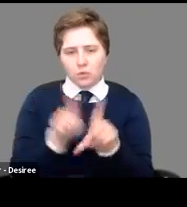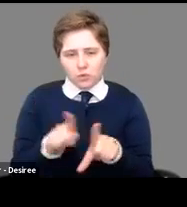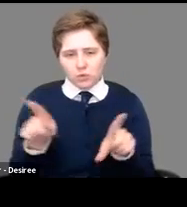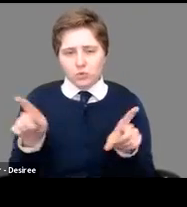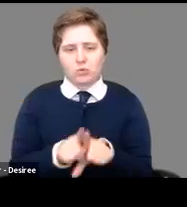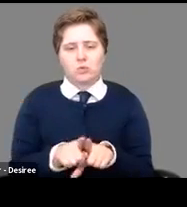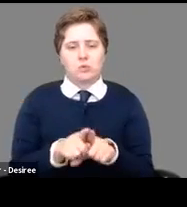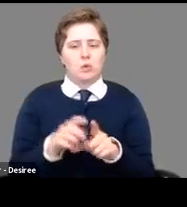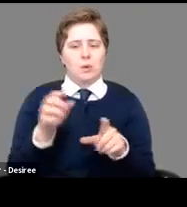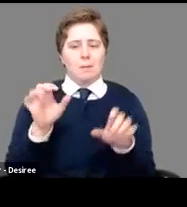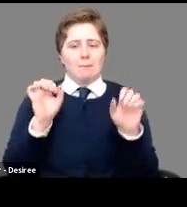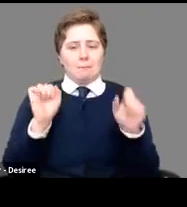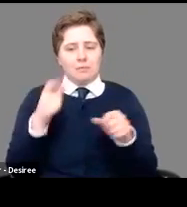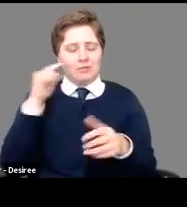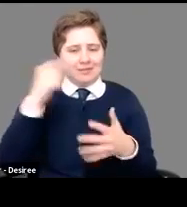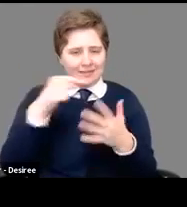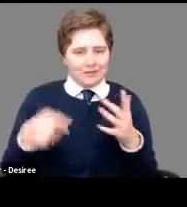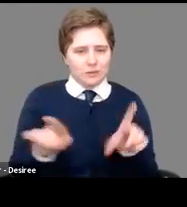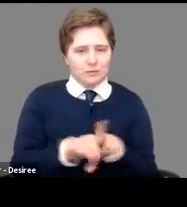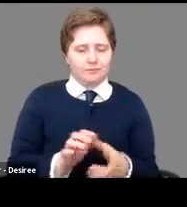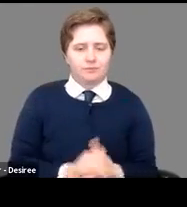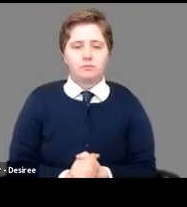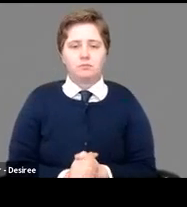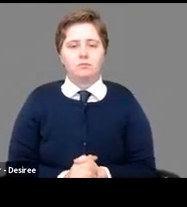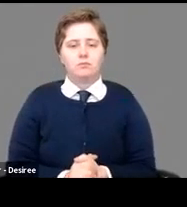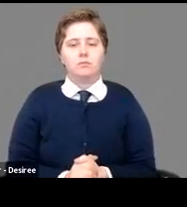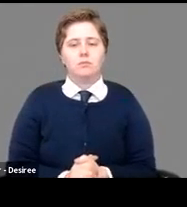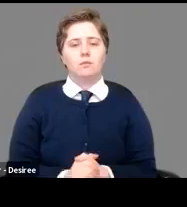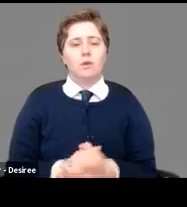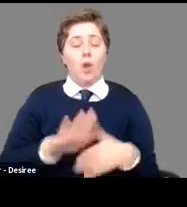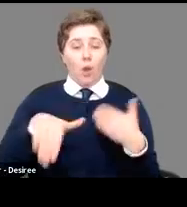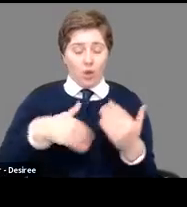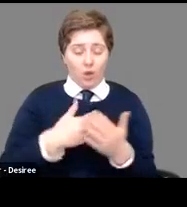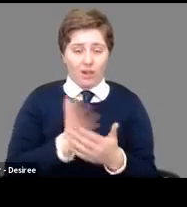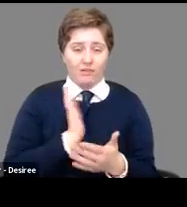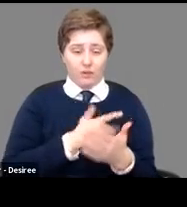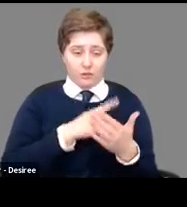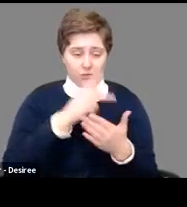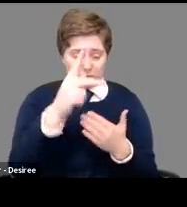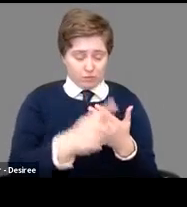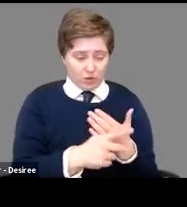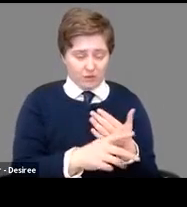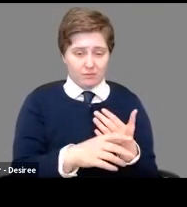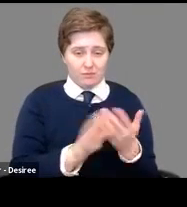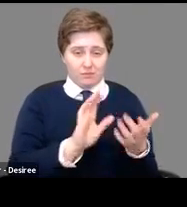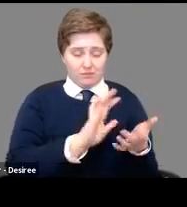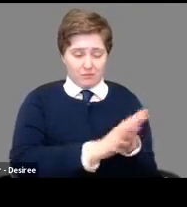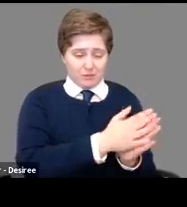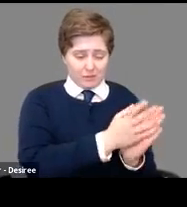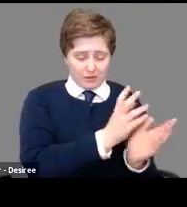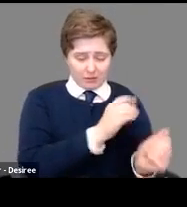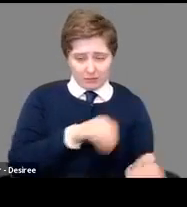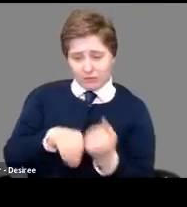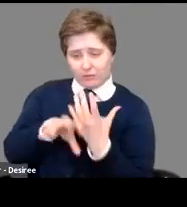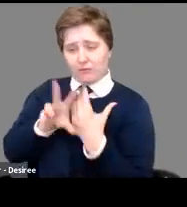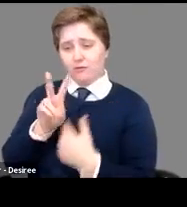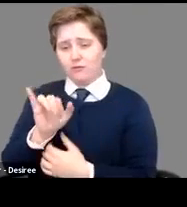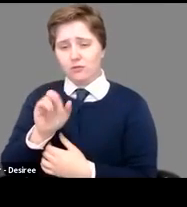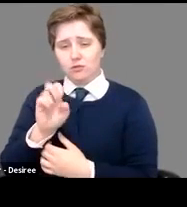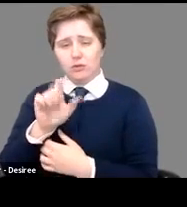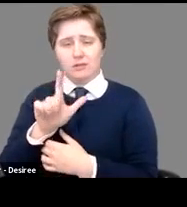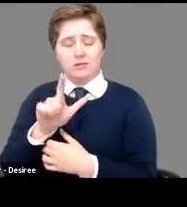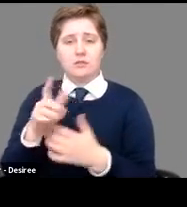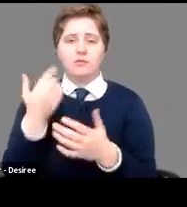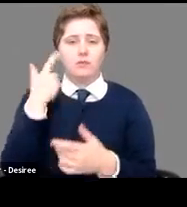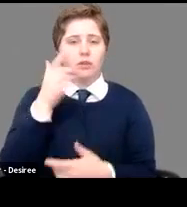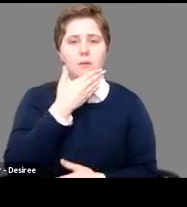and potentials as well. We're also moving all of our program to virtual programming to put the best information and